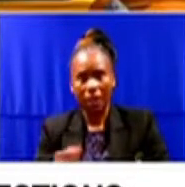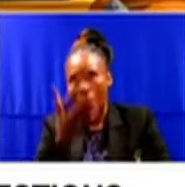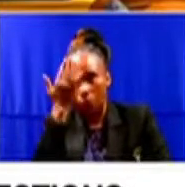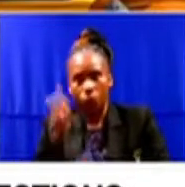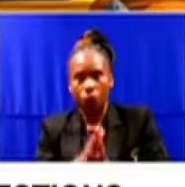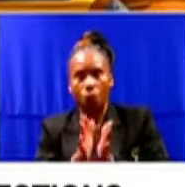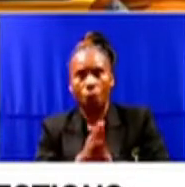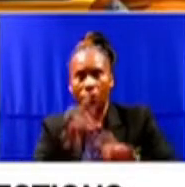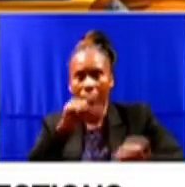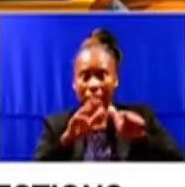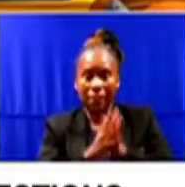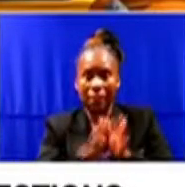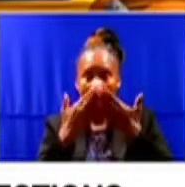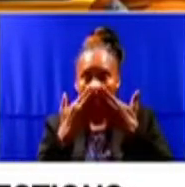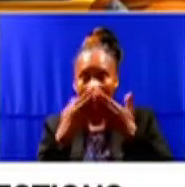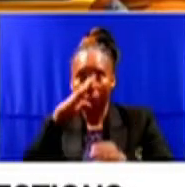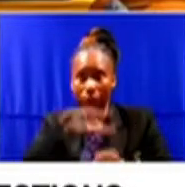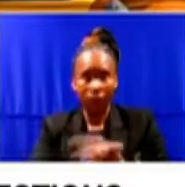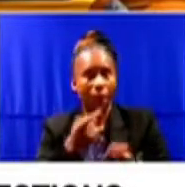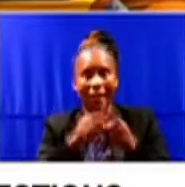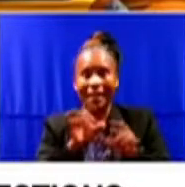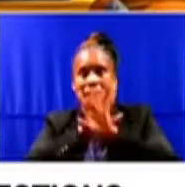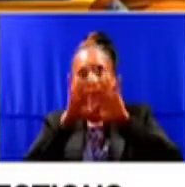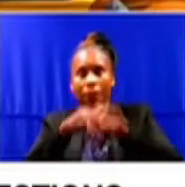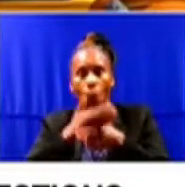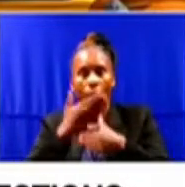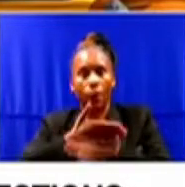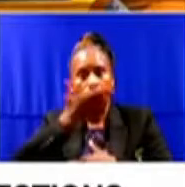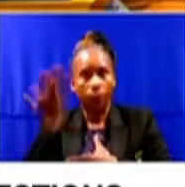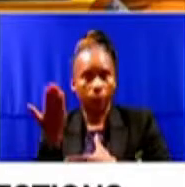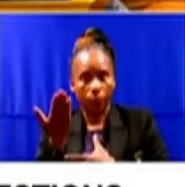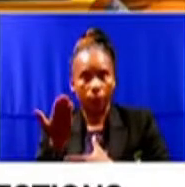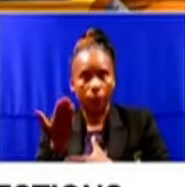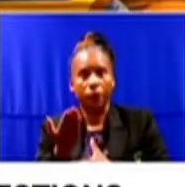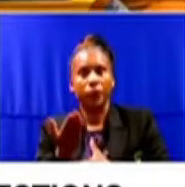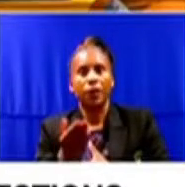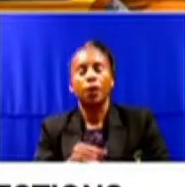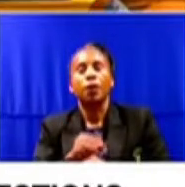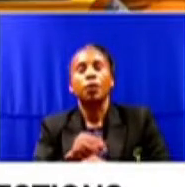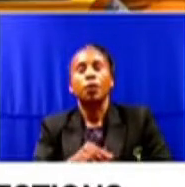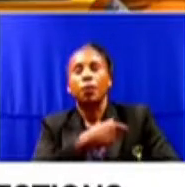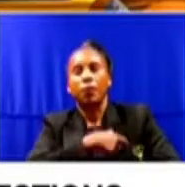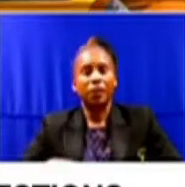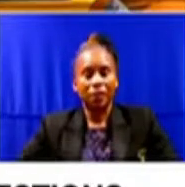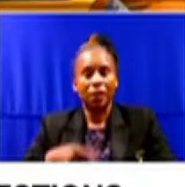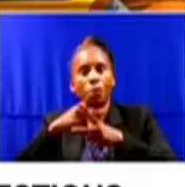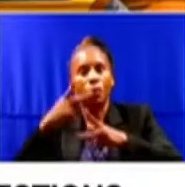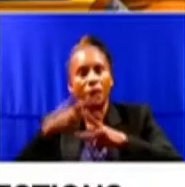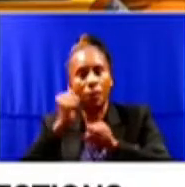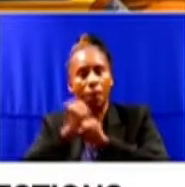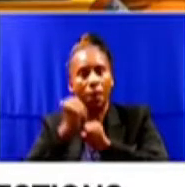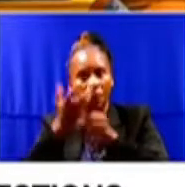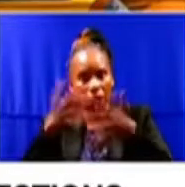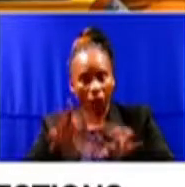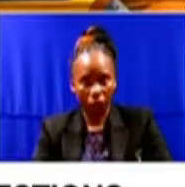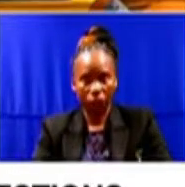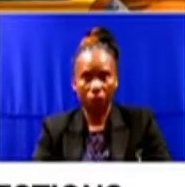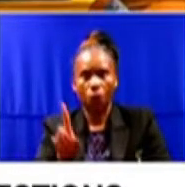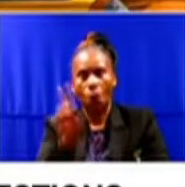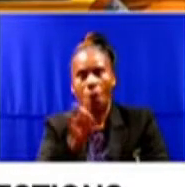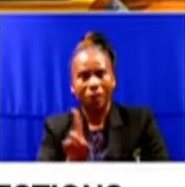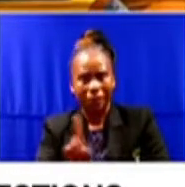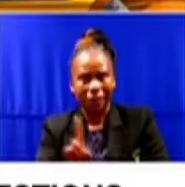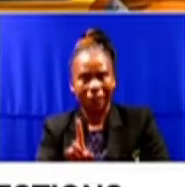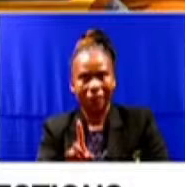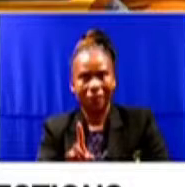it clearly wasn't worth it. Mr. President, what preparations have you made? What preparations have you made in